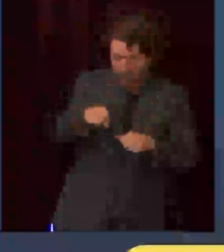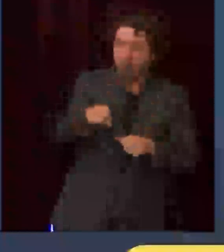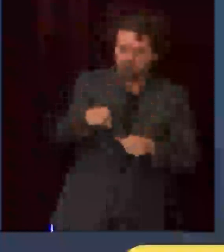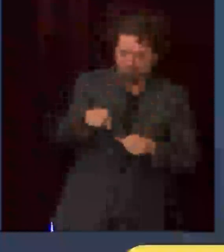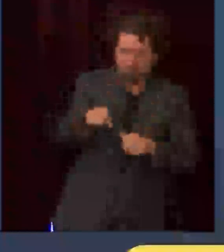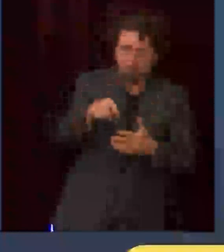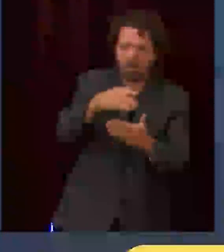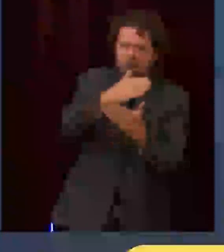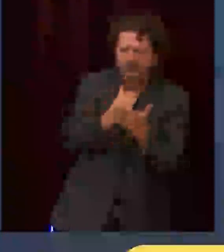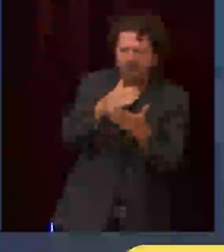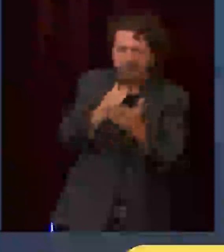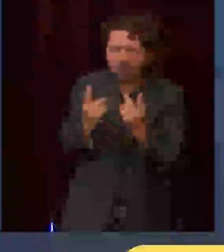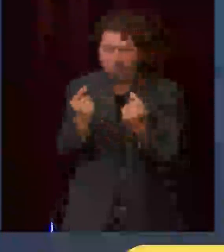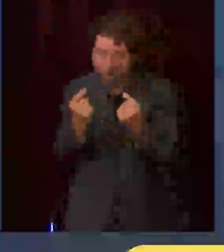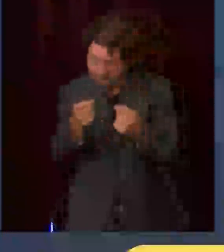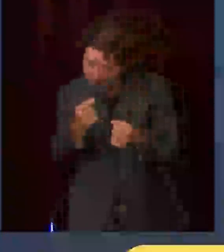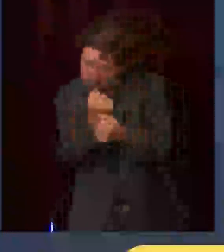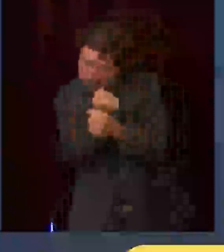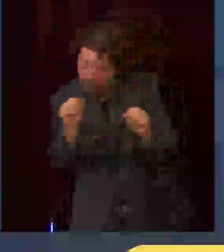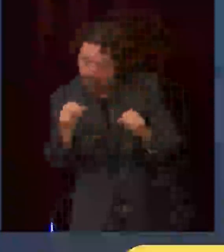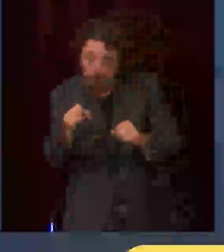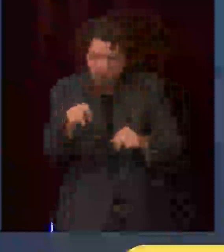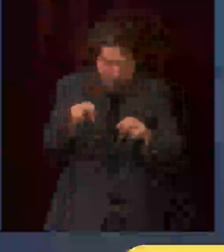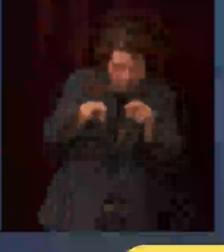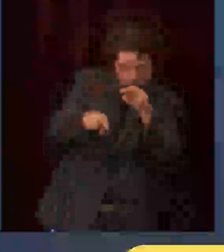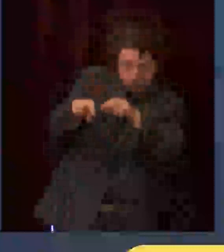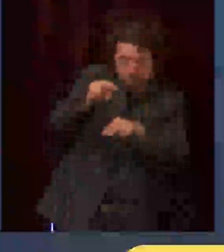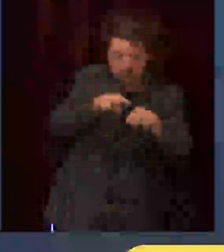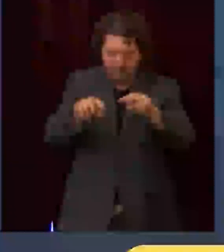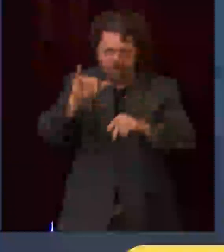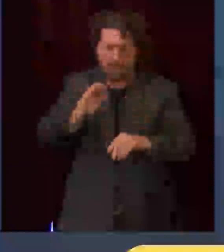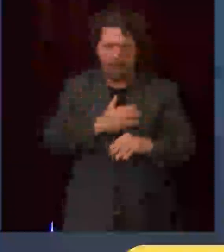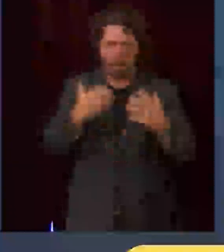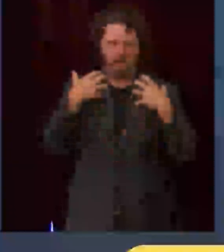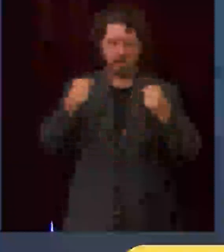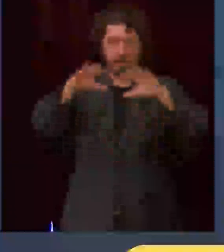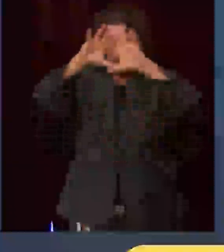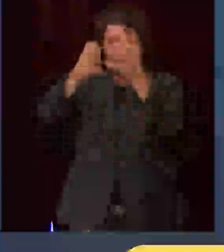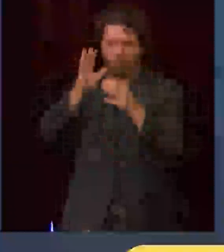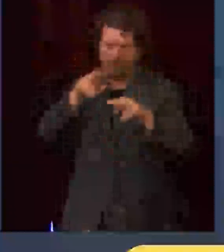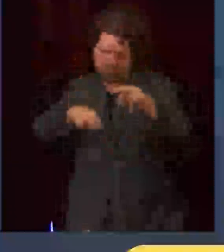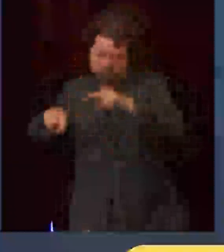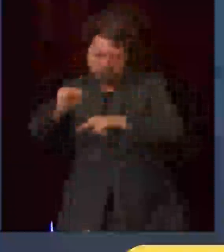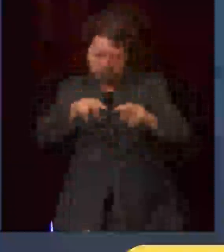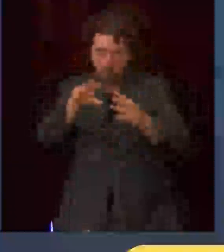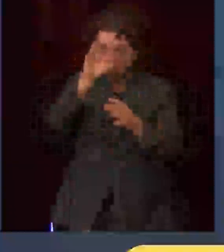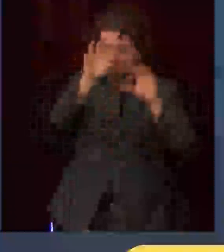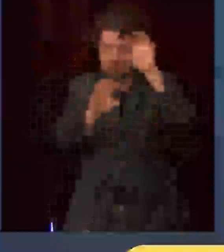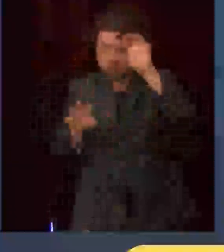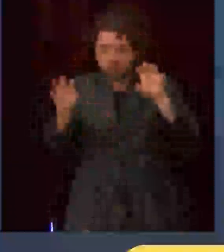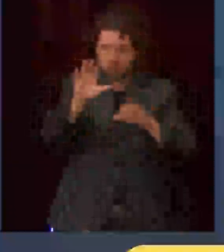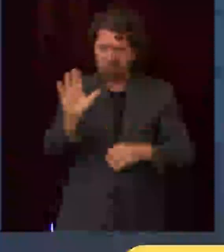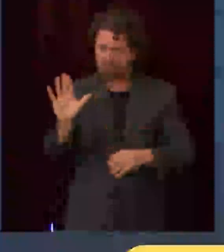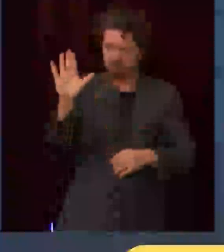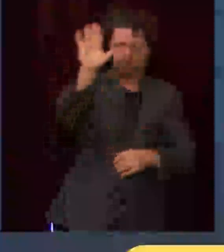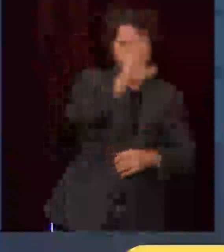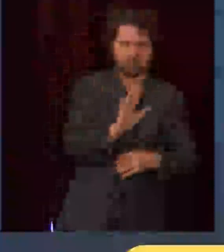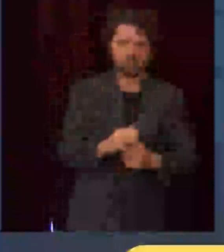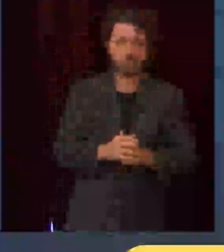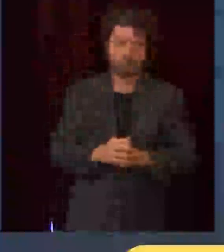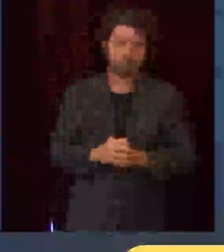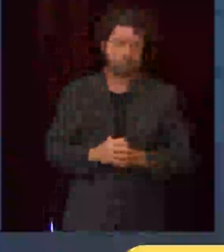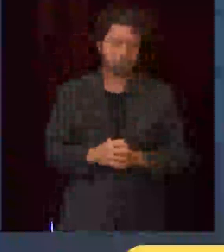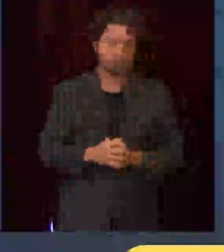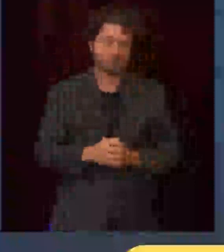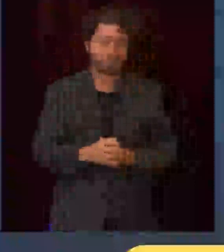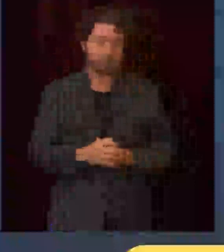safe benchmarks for reopening. The Secretary of State will have the authority to move counties forward or dial them back depending